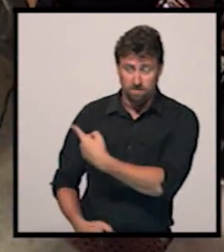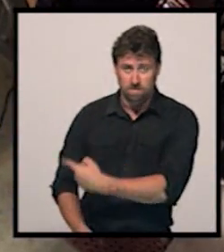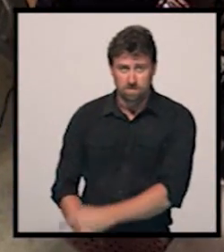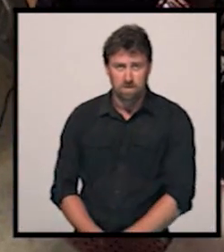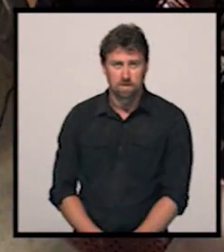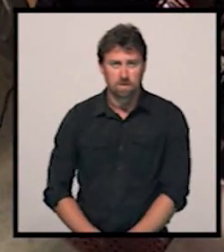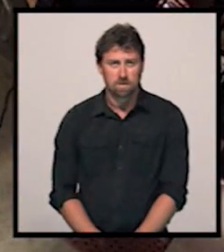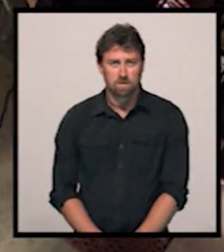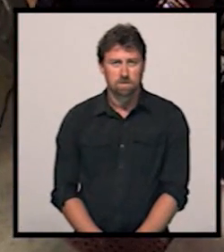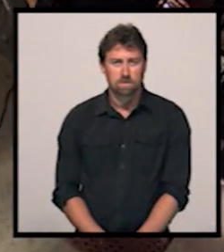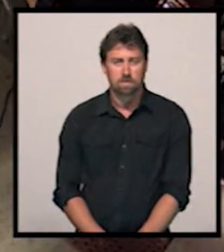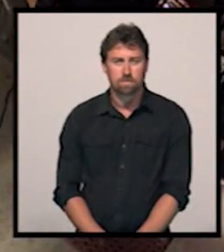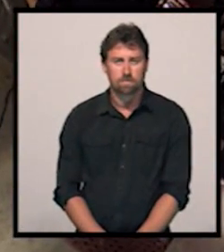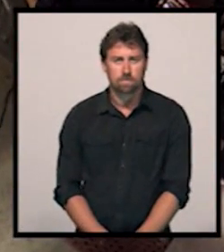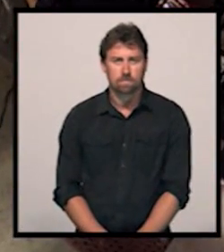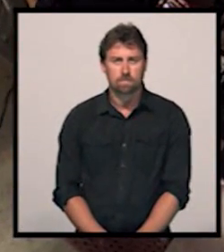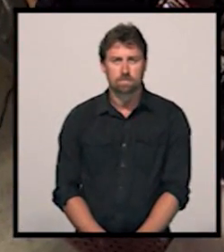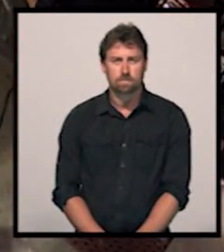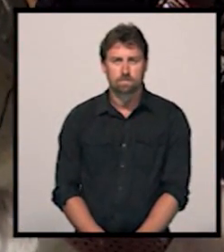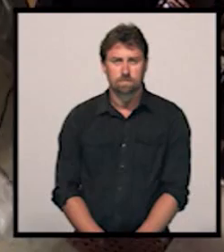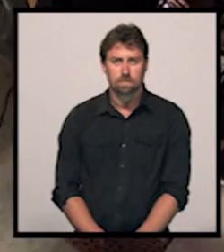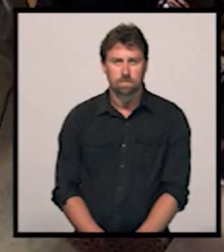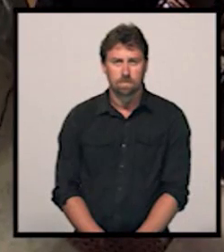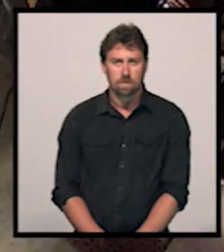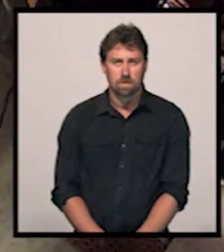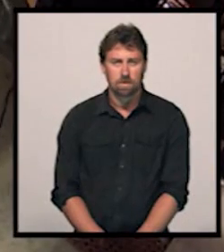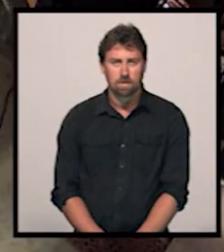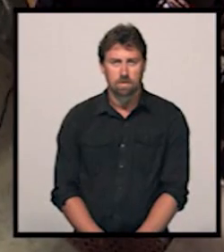Bit of light on the subject, but on the dusty. Oh.